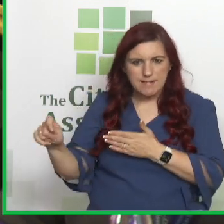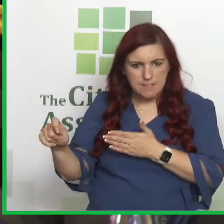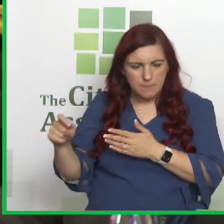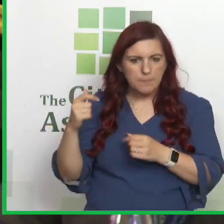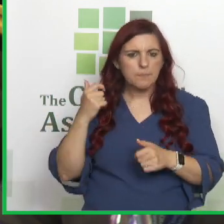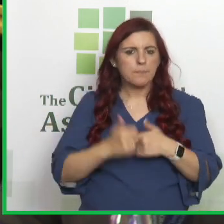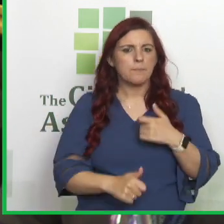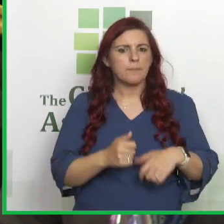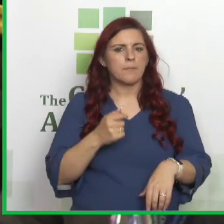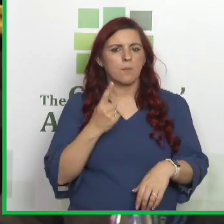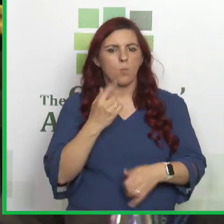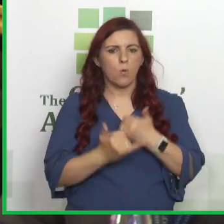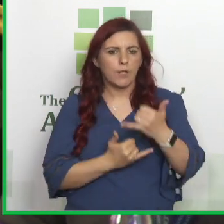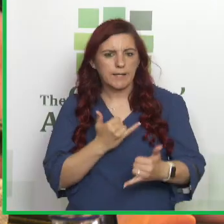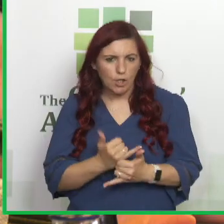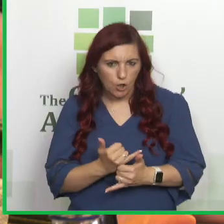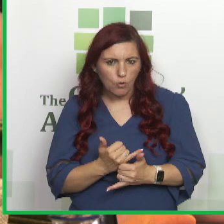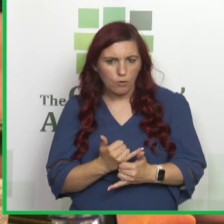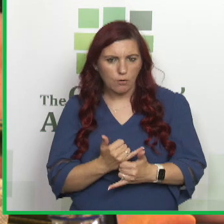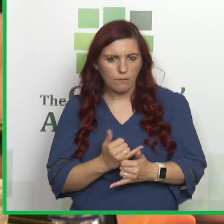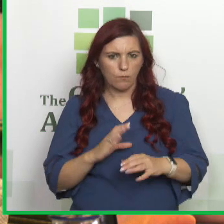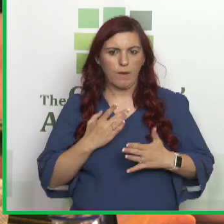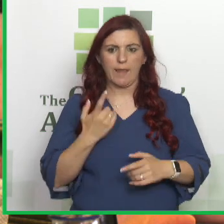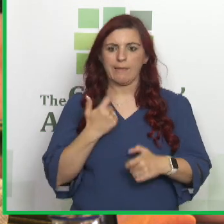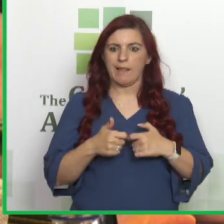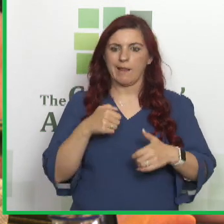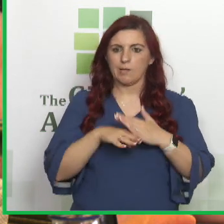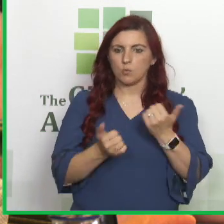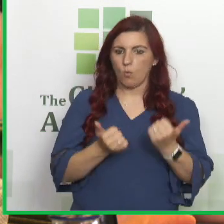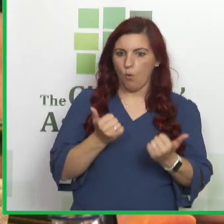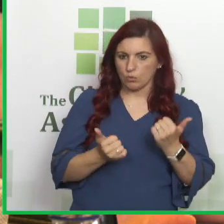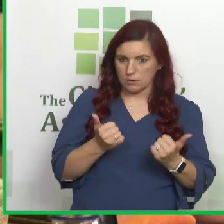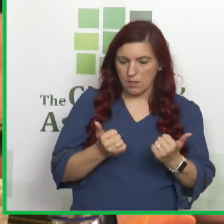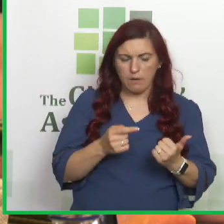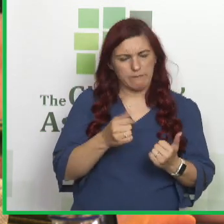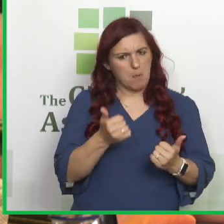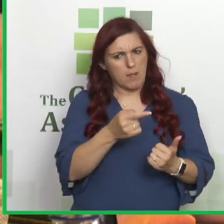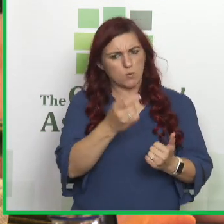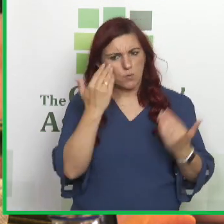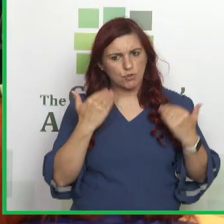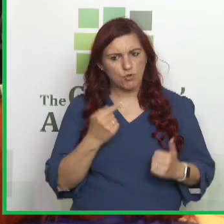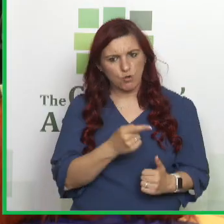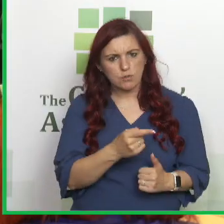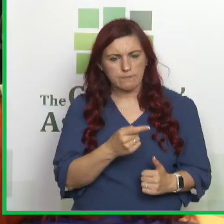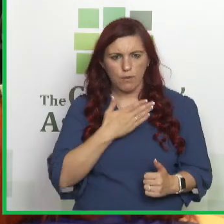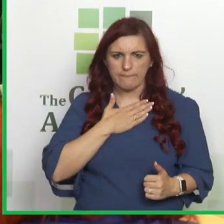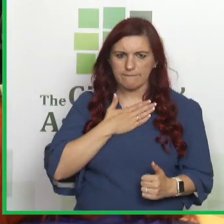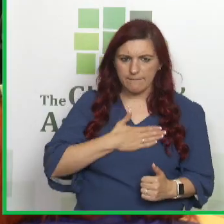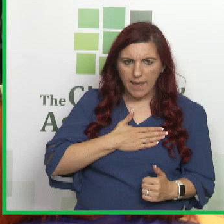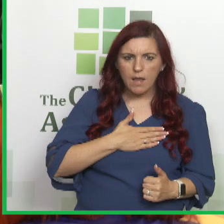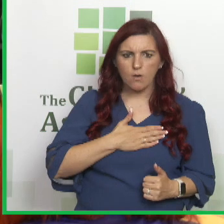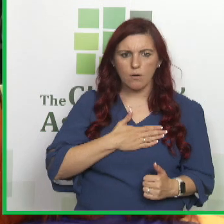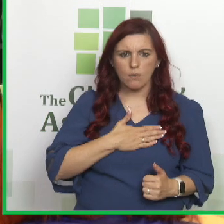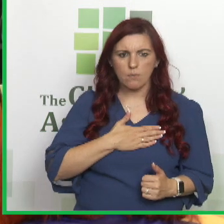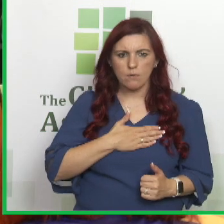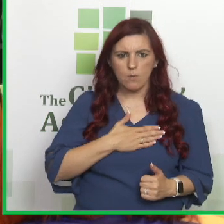a year off everything when I come up to be sentenced. And in fairness, the judge was quite fair. They seen I'd done a